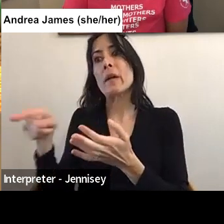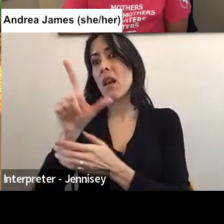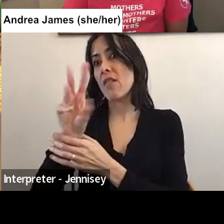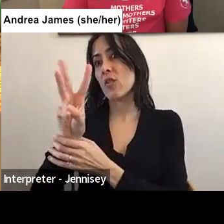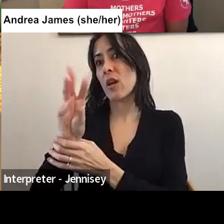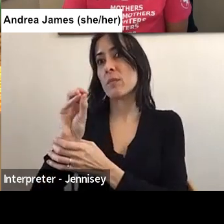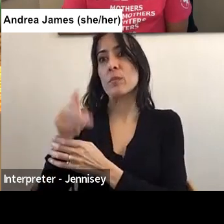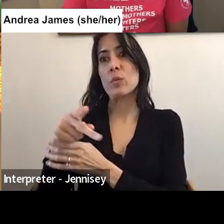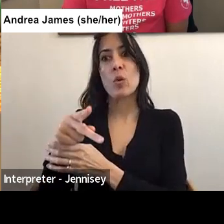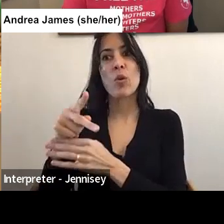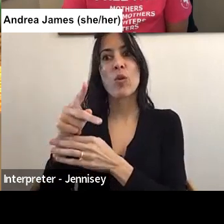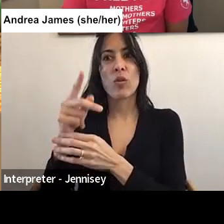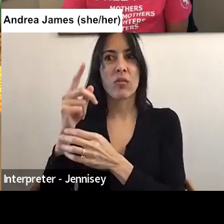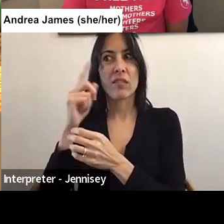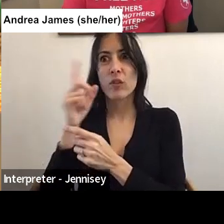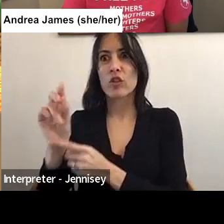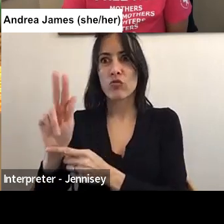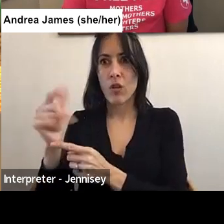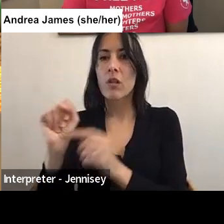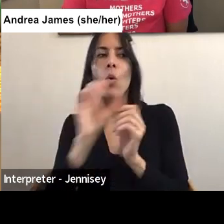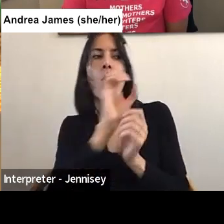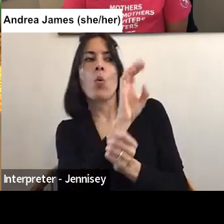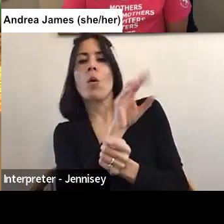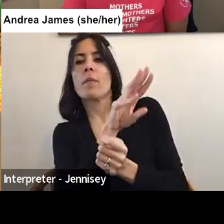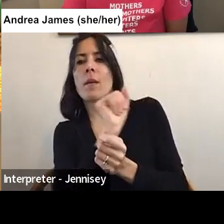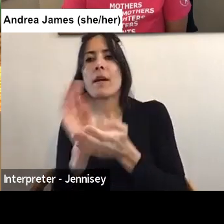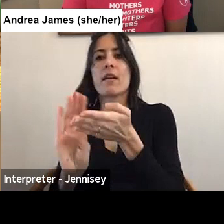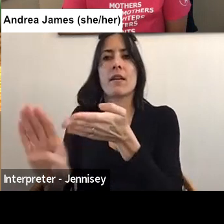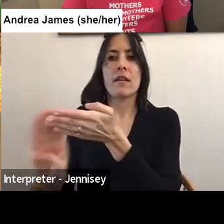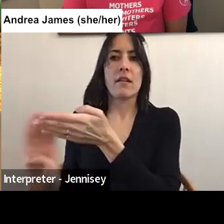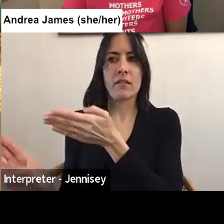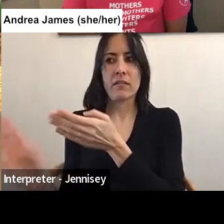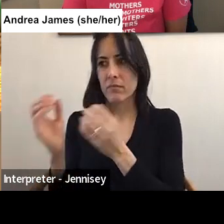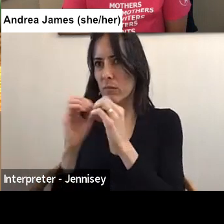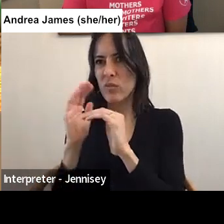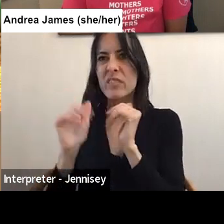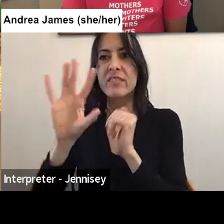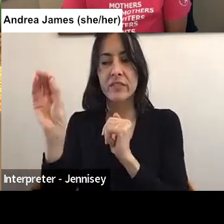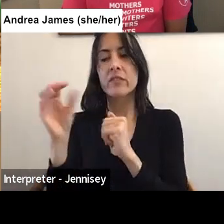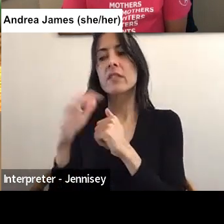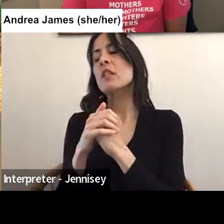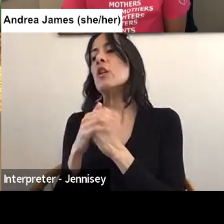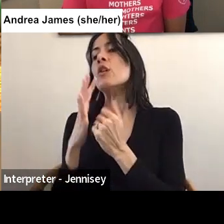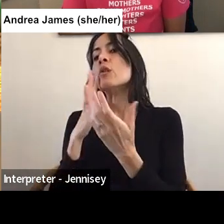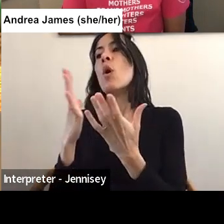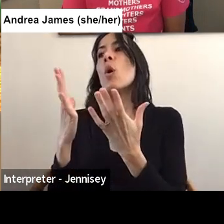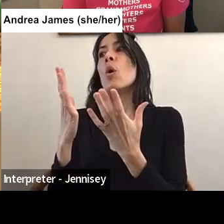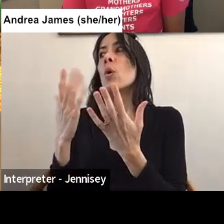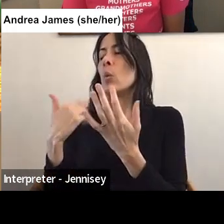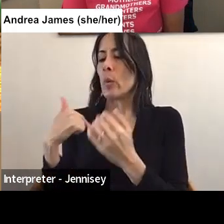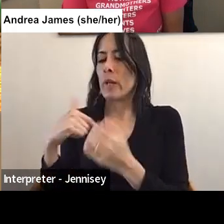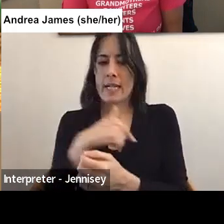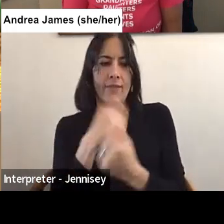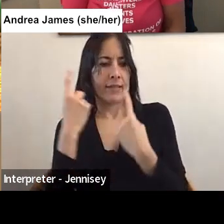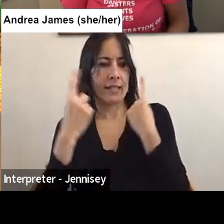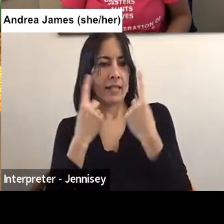for drugs. And we went about the work of trying to figure out first, and that took us years, of how to